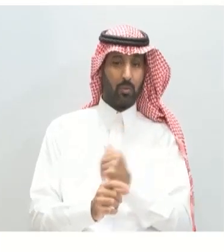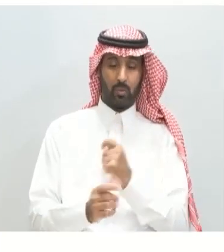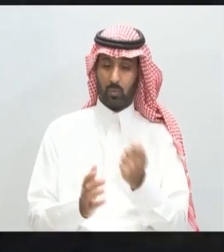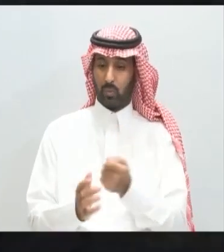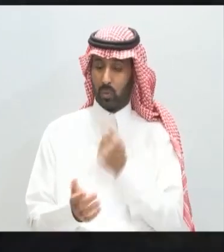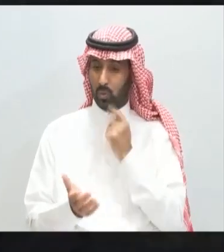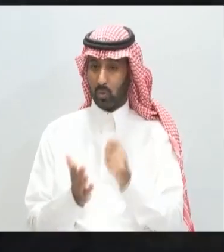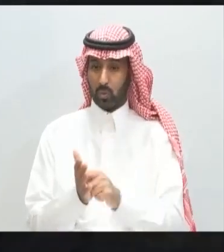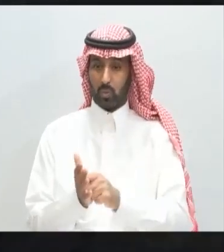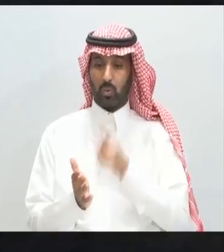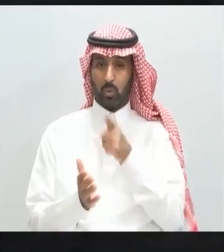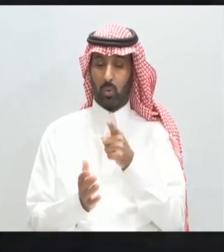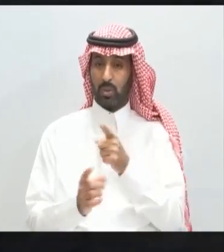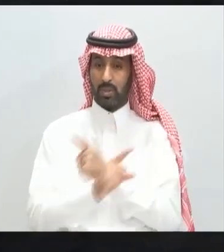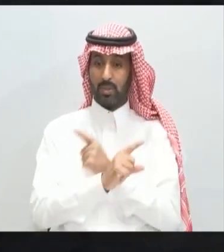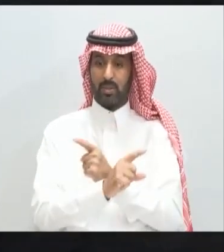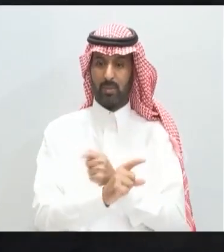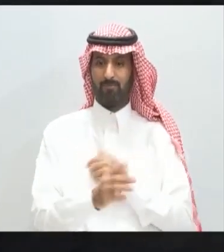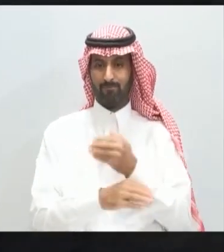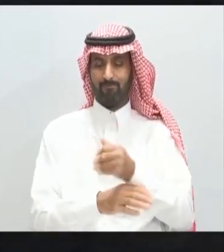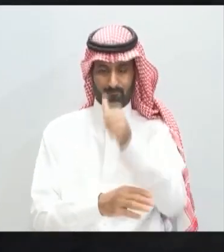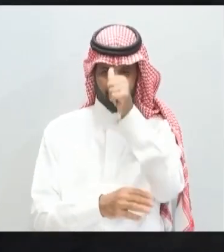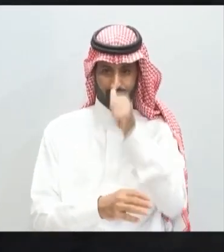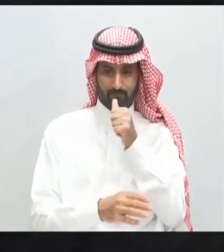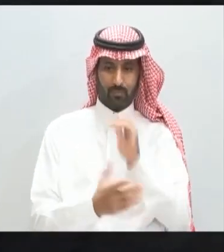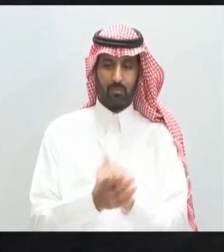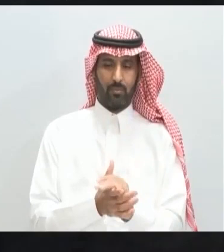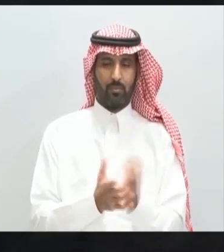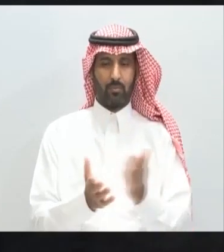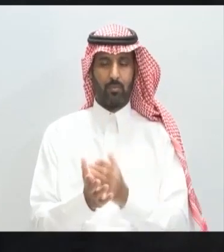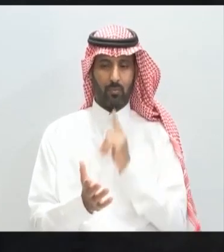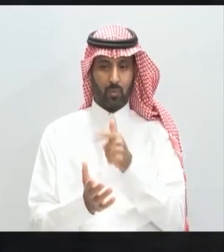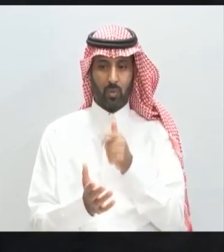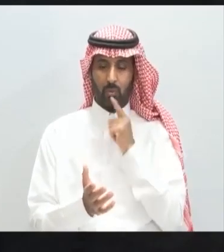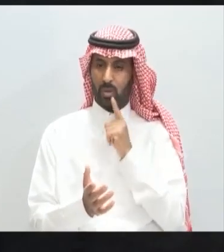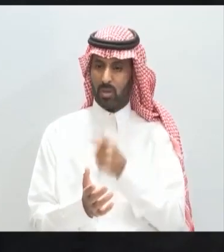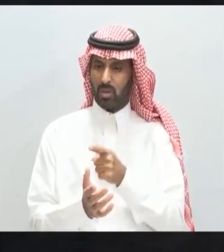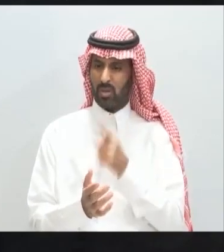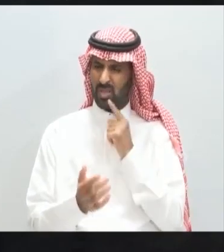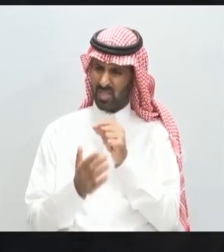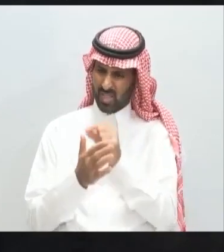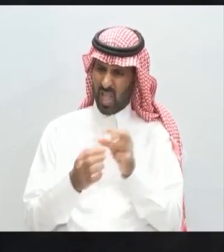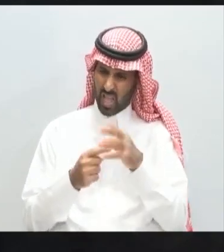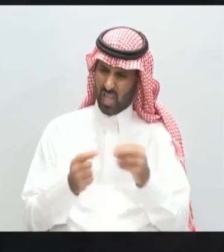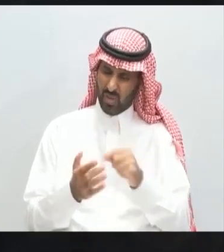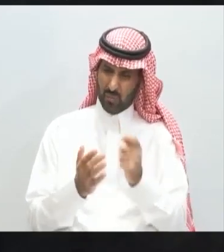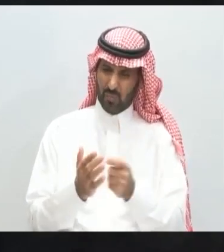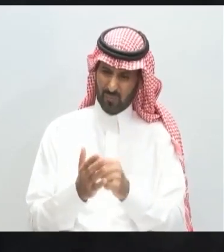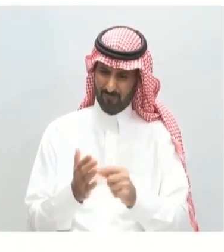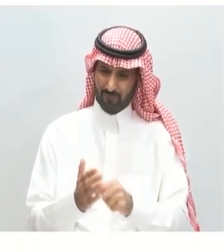your homework, your teacher will get angry, and maybe he will deduct marks or grades from